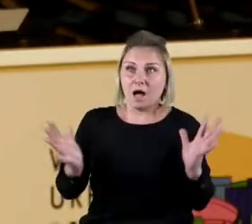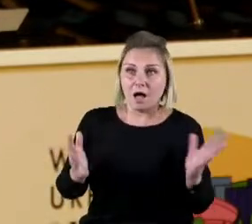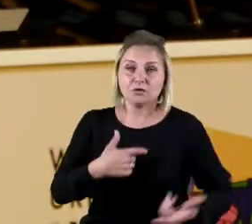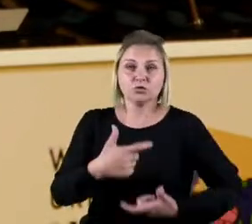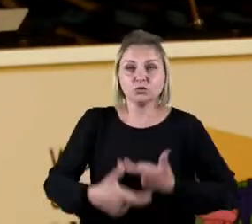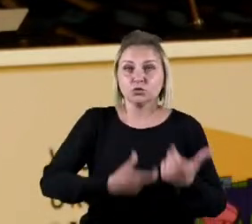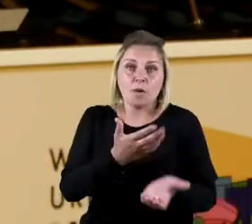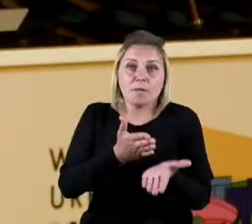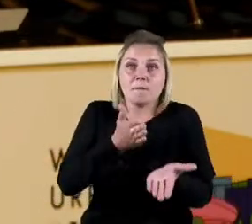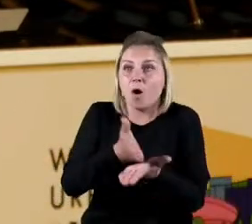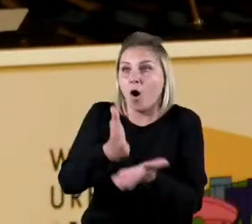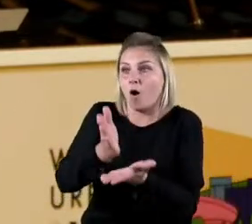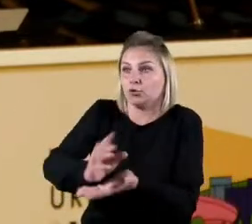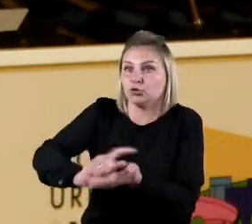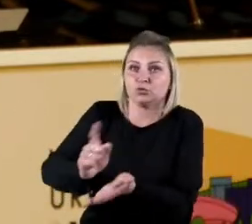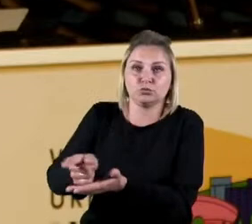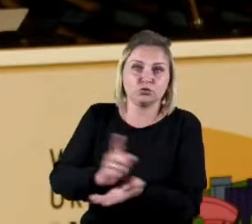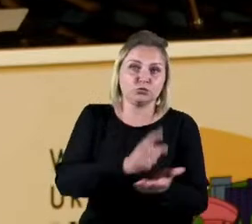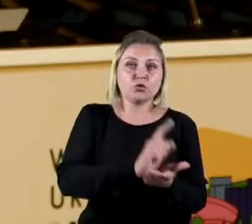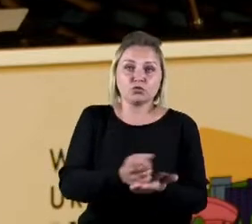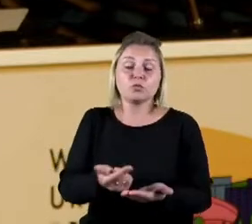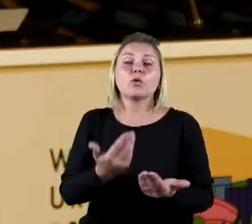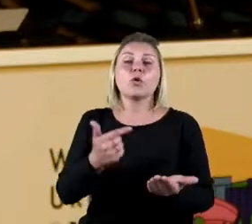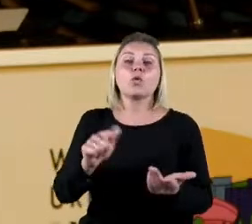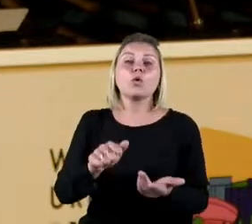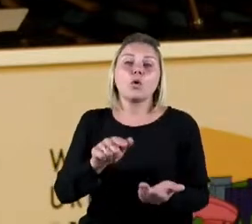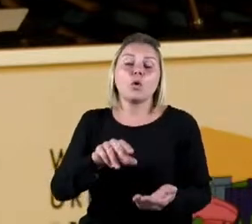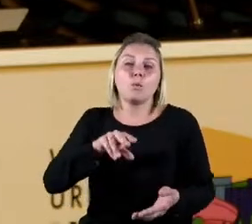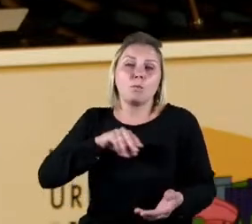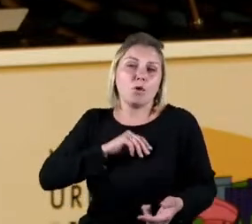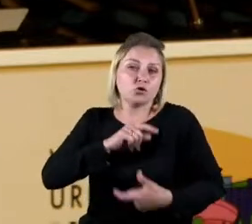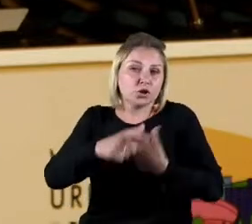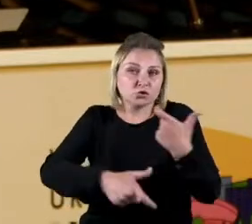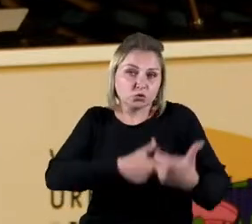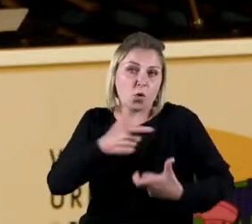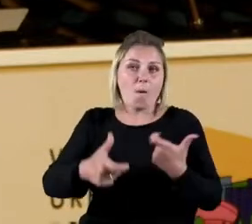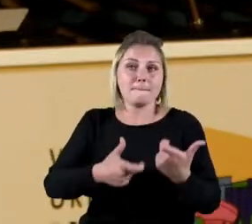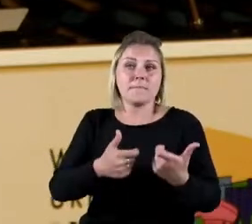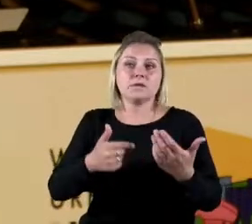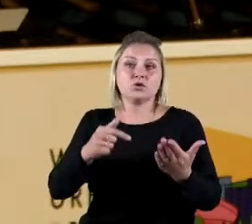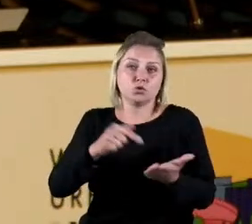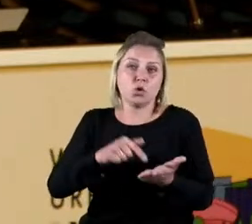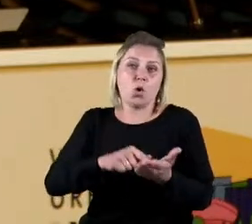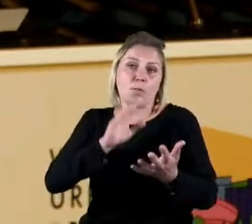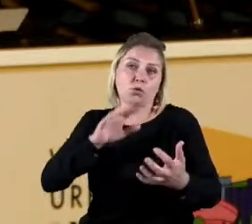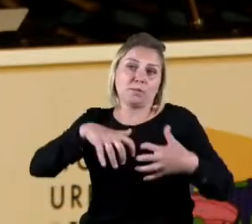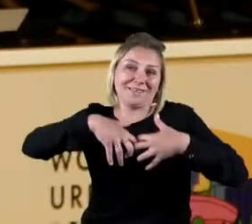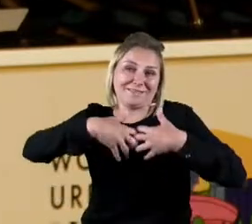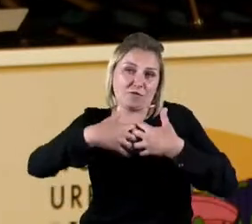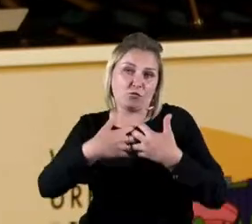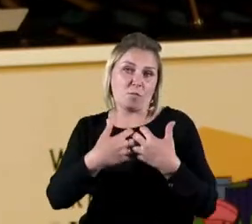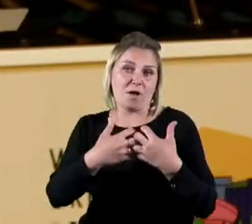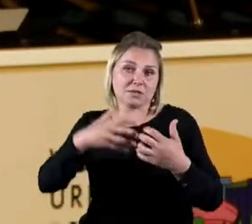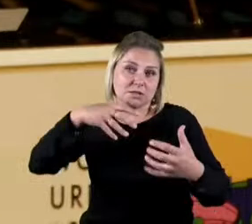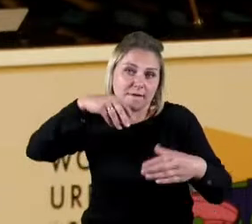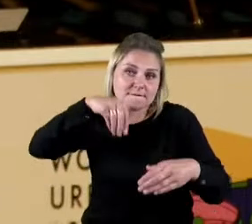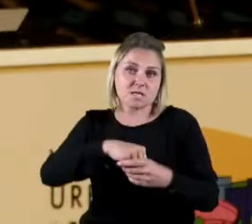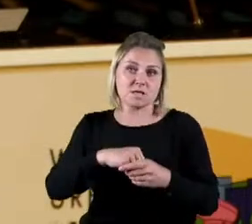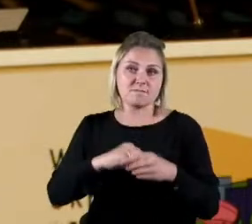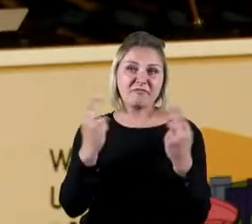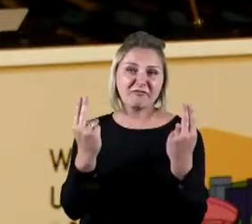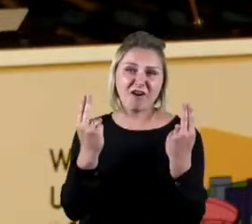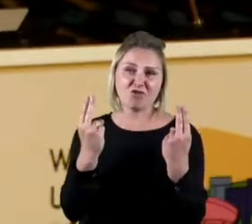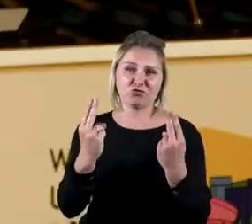this could only be done with information, transformation, and innovation as key elements to